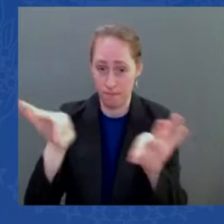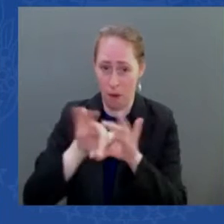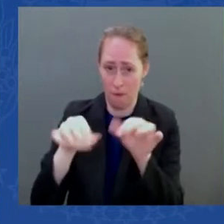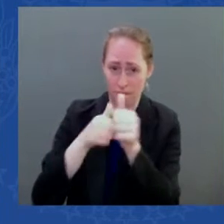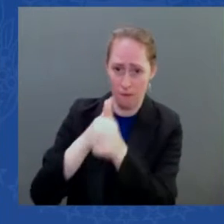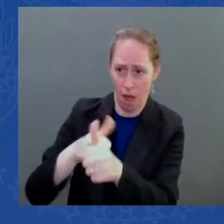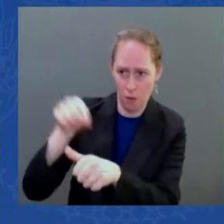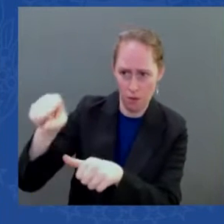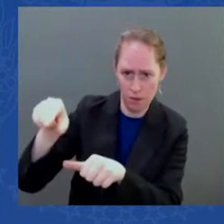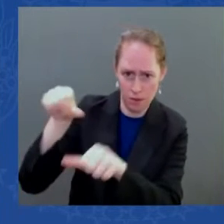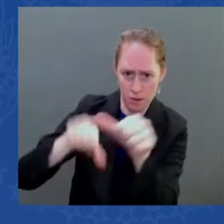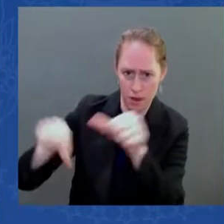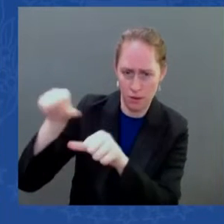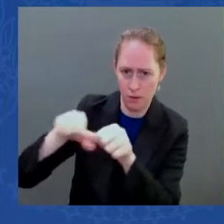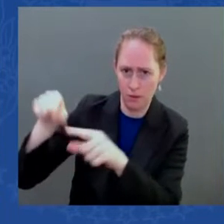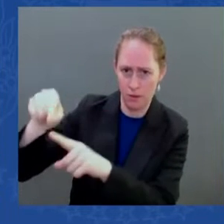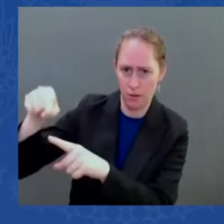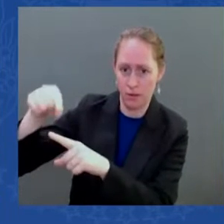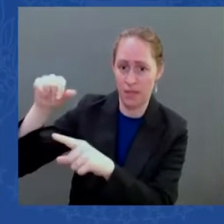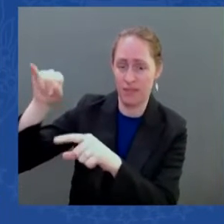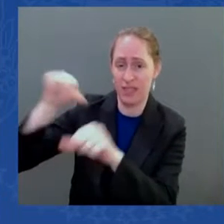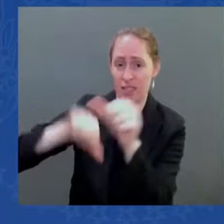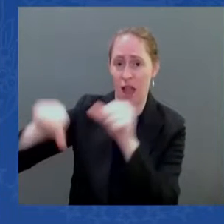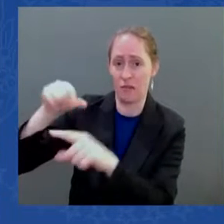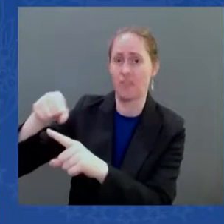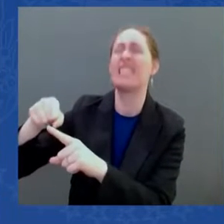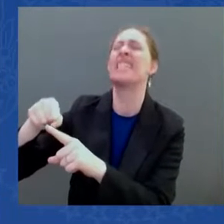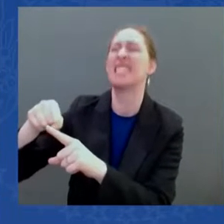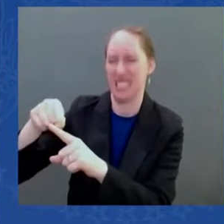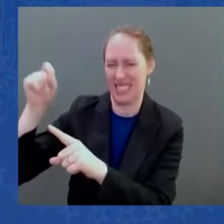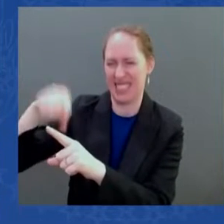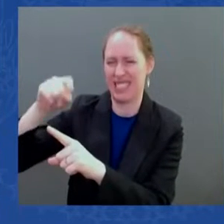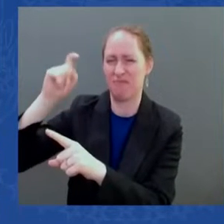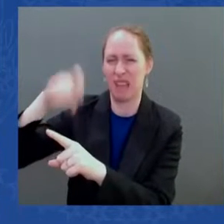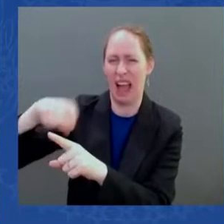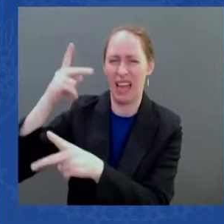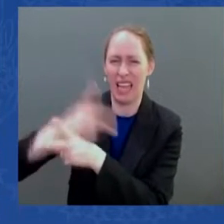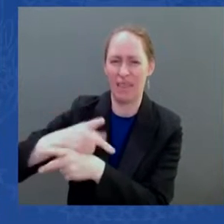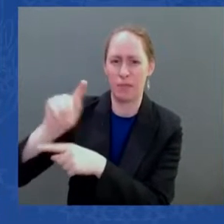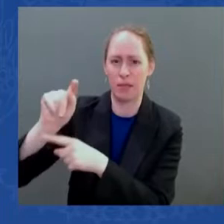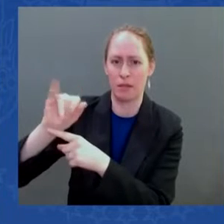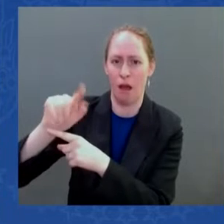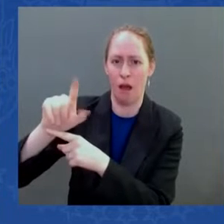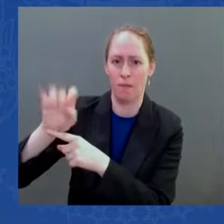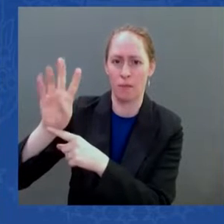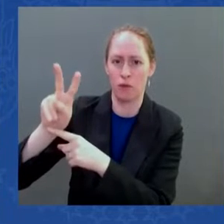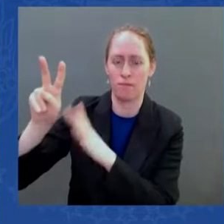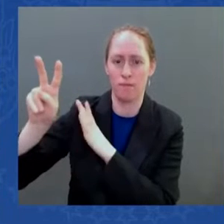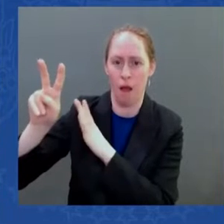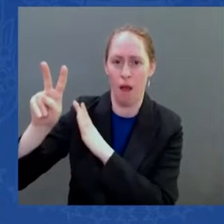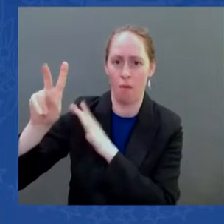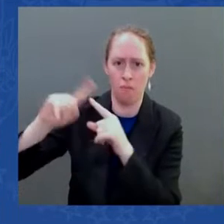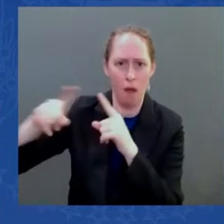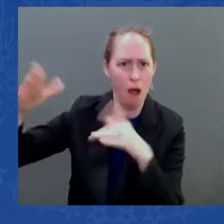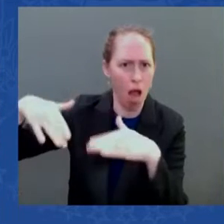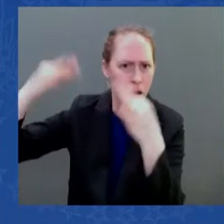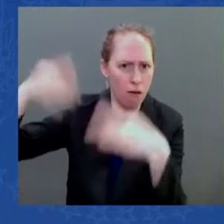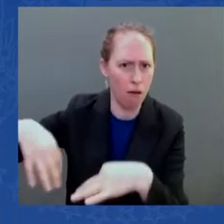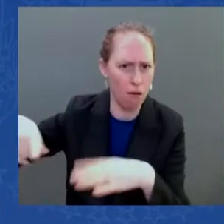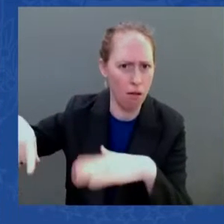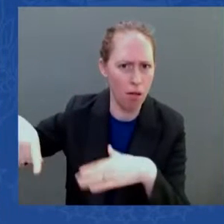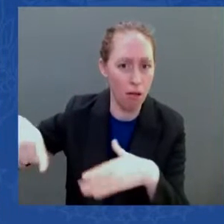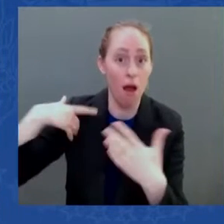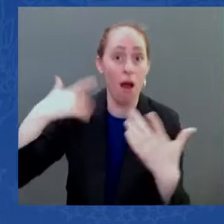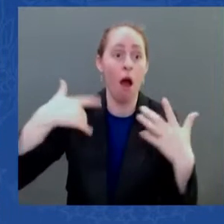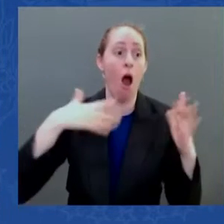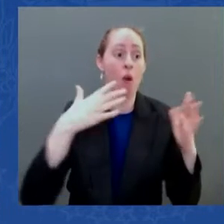that we be able to do that. But there has been no decision on extending Title 42. Thank you.